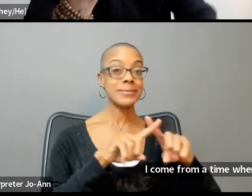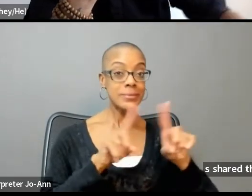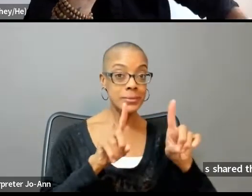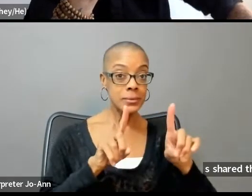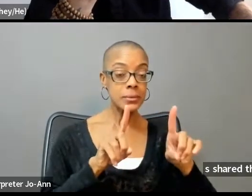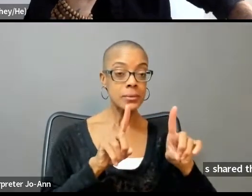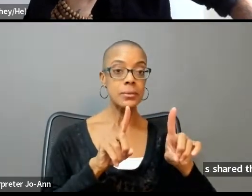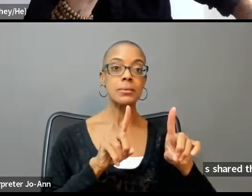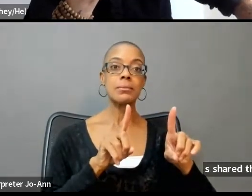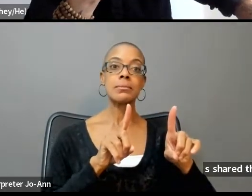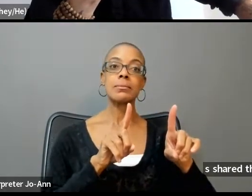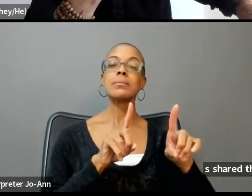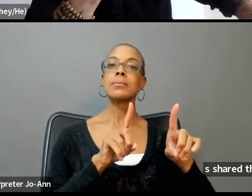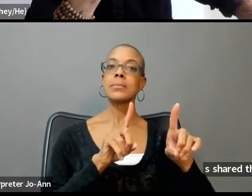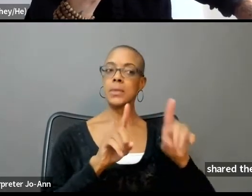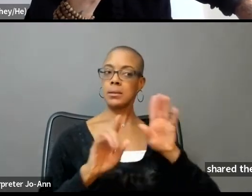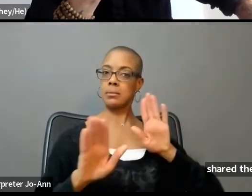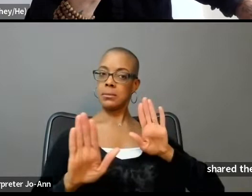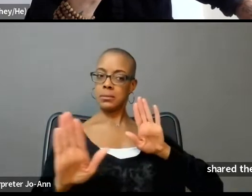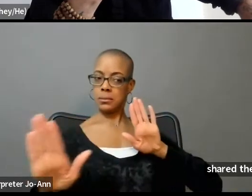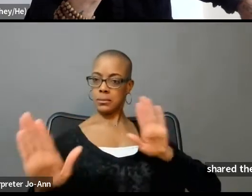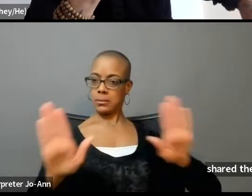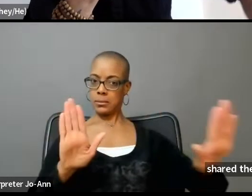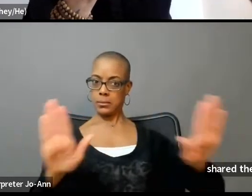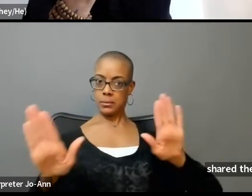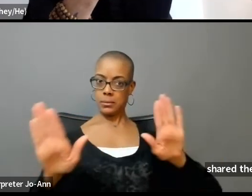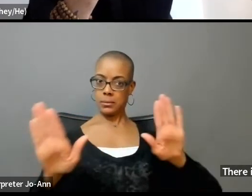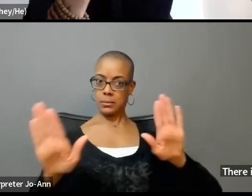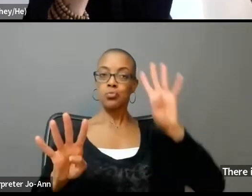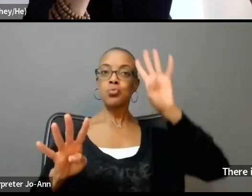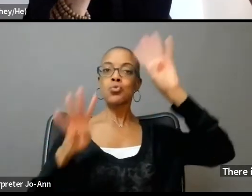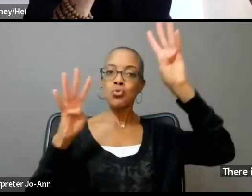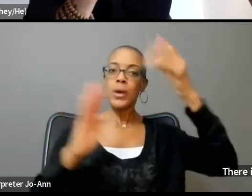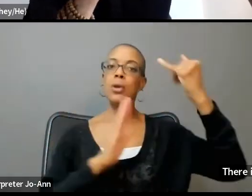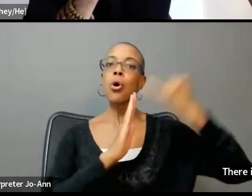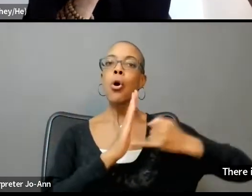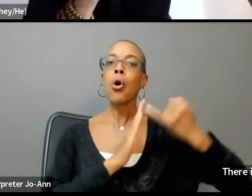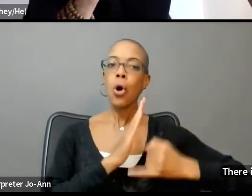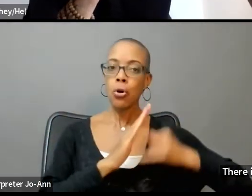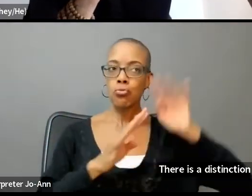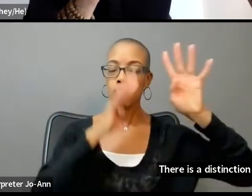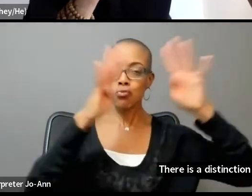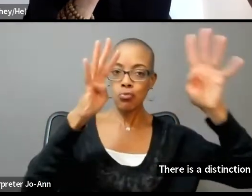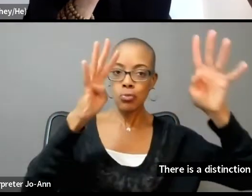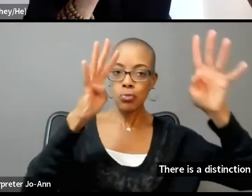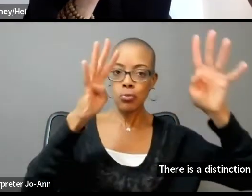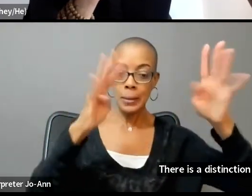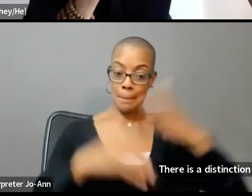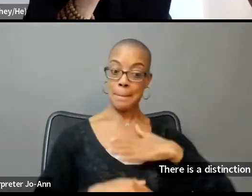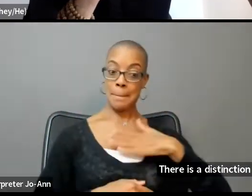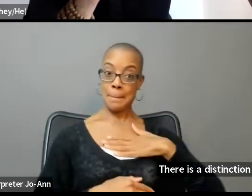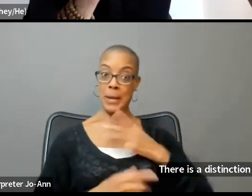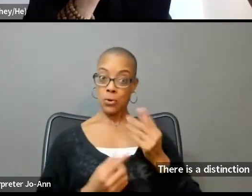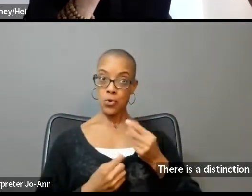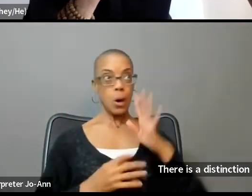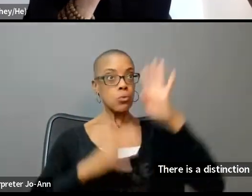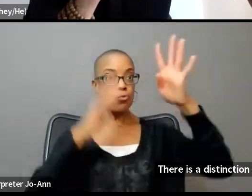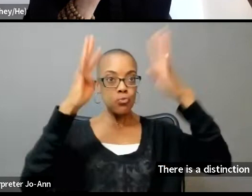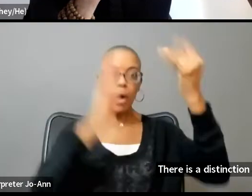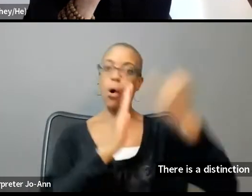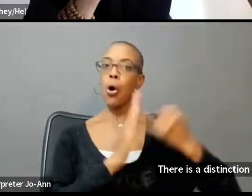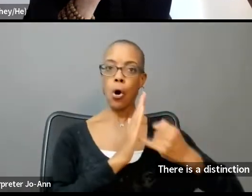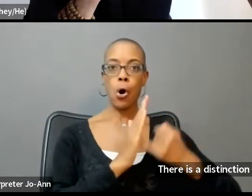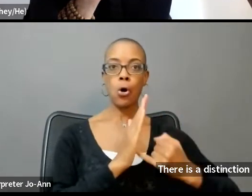there is a distinction also of creating an art form. I believe what it is that I do, I create an art form.